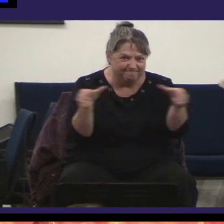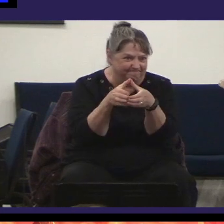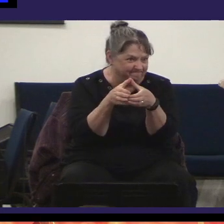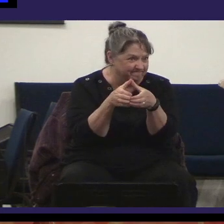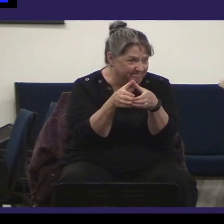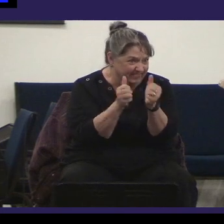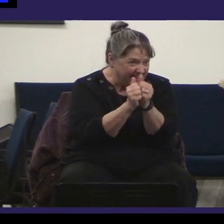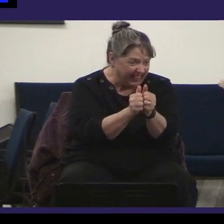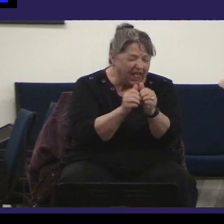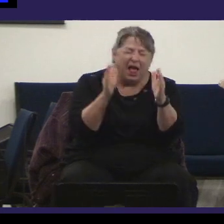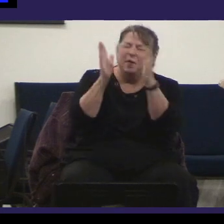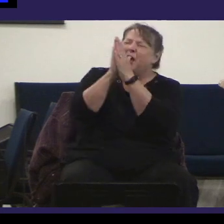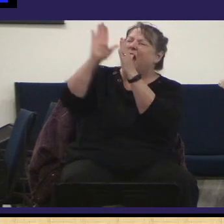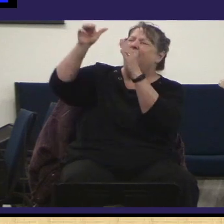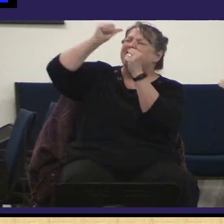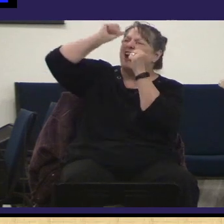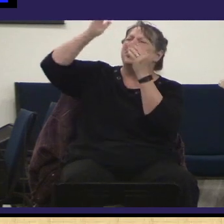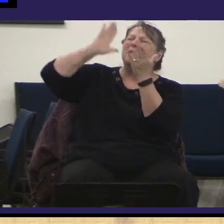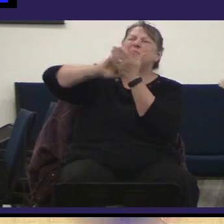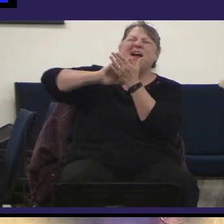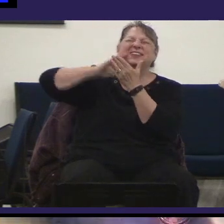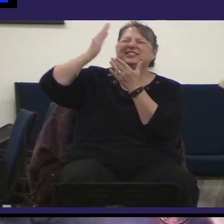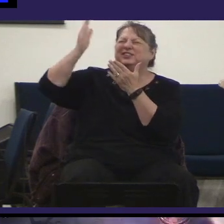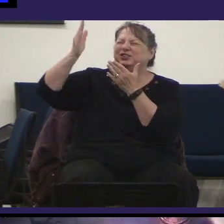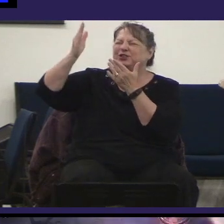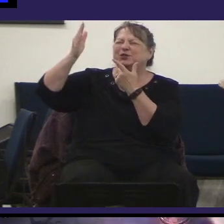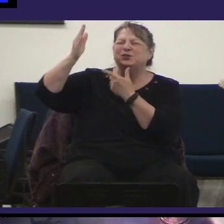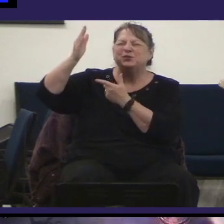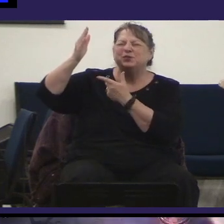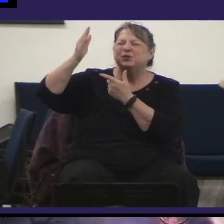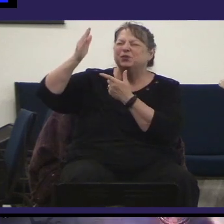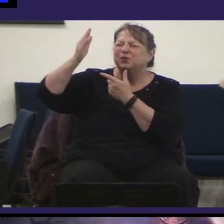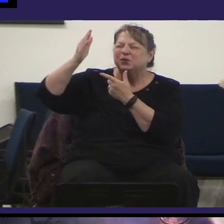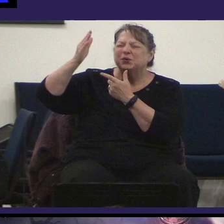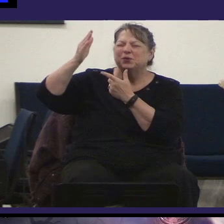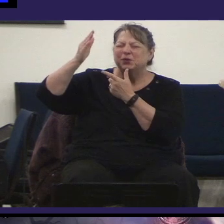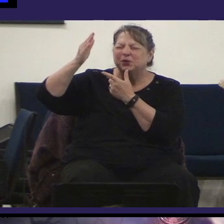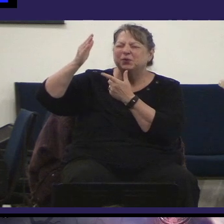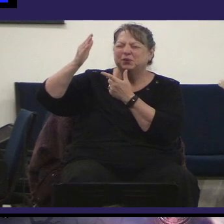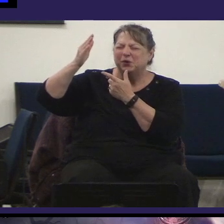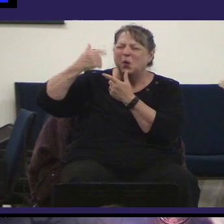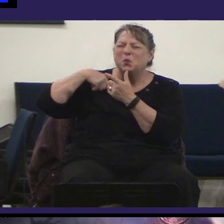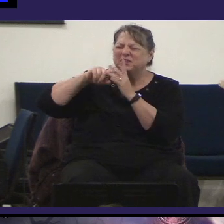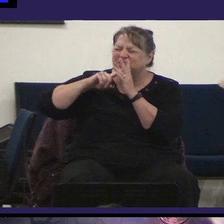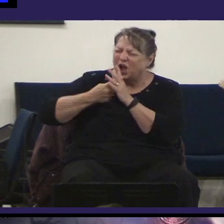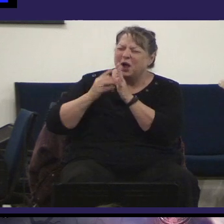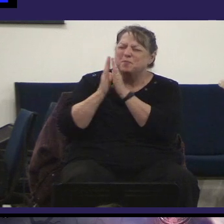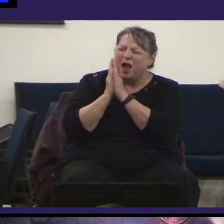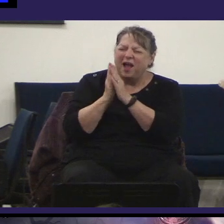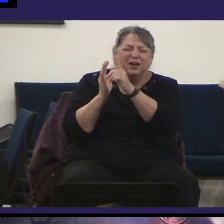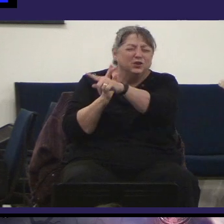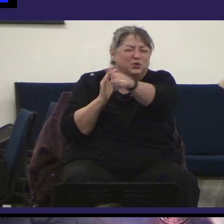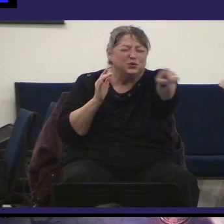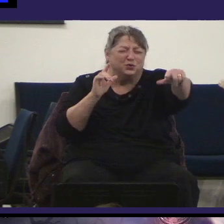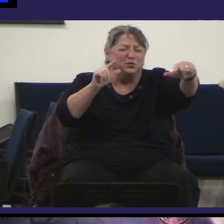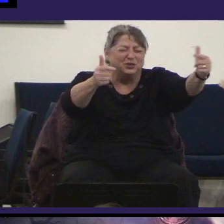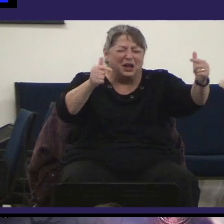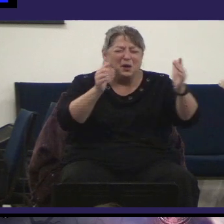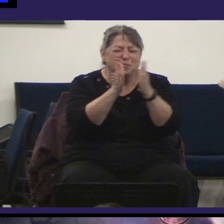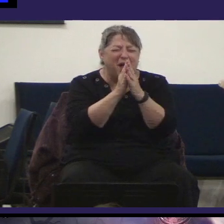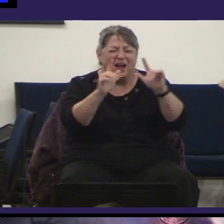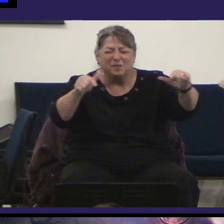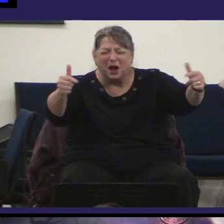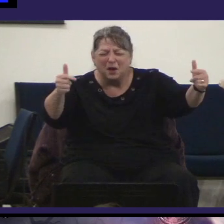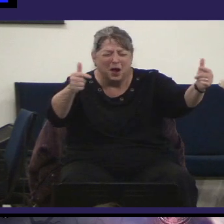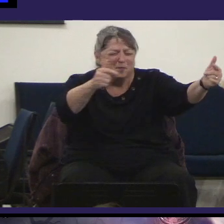Let's pray. Father, we praise you. While I'm praying, please pray for that. In fact, begin by praying. Just start praying. You can pray out